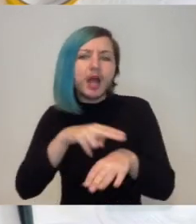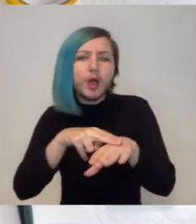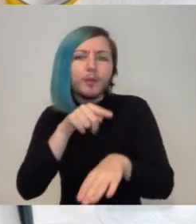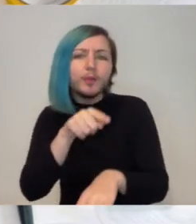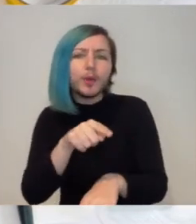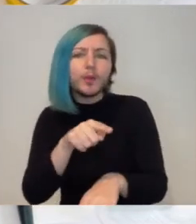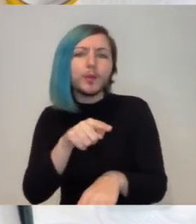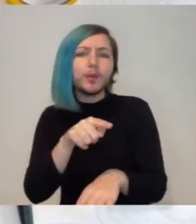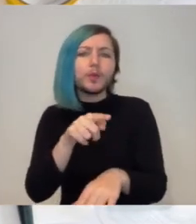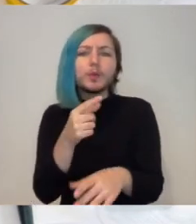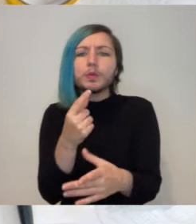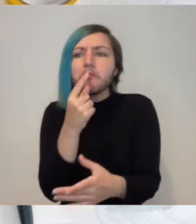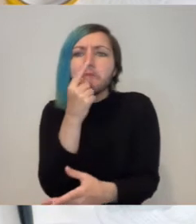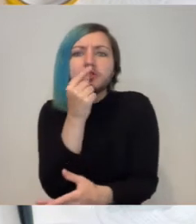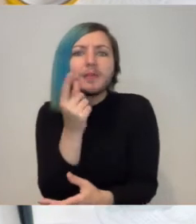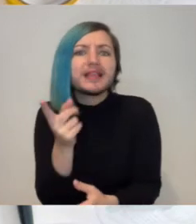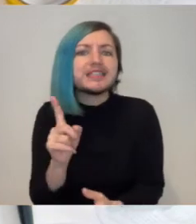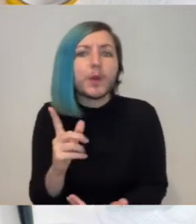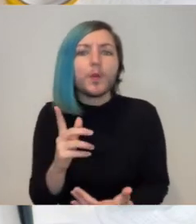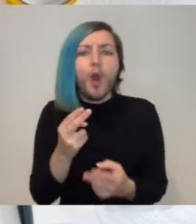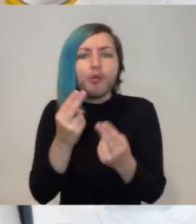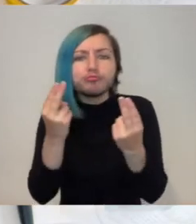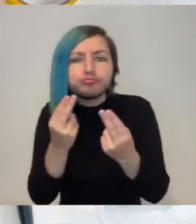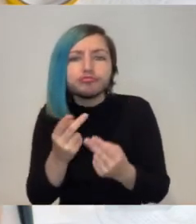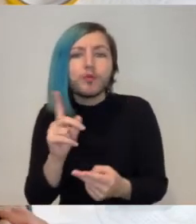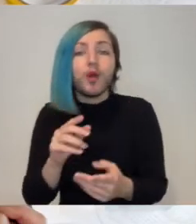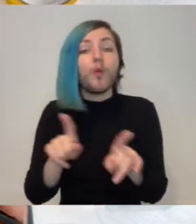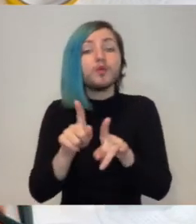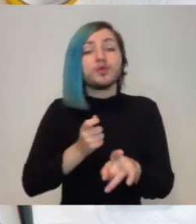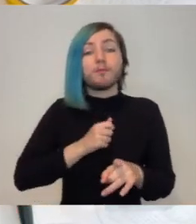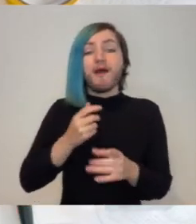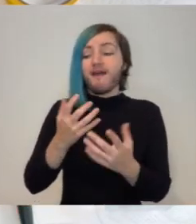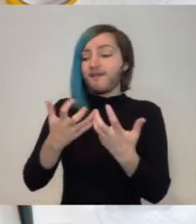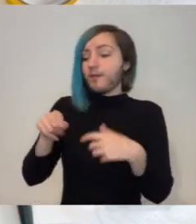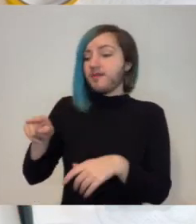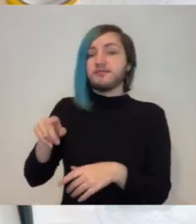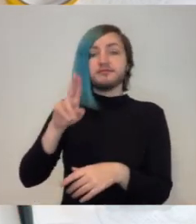I'm using, what its potential is, and what my tools can do.